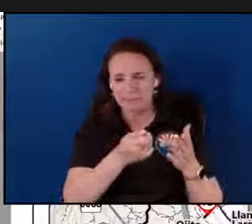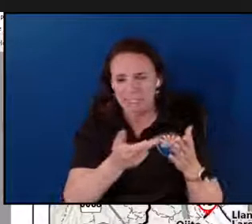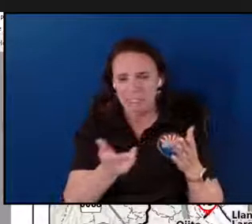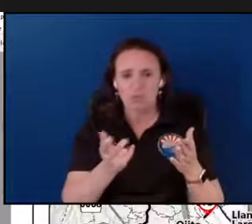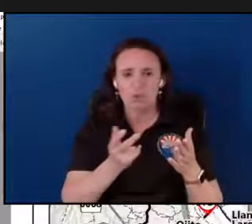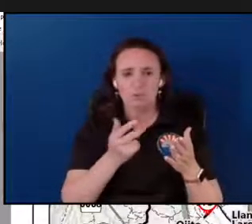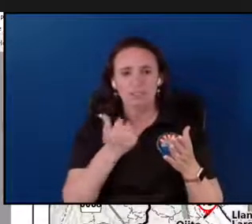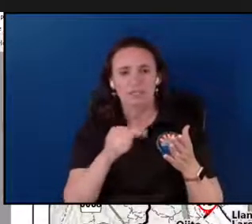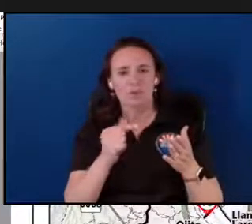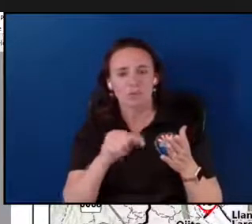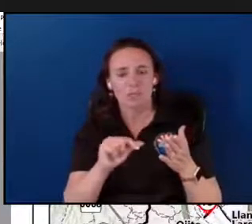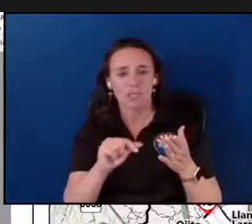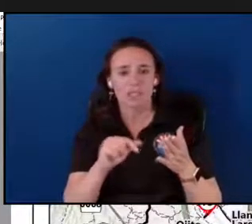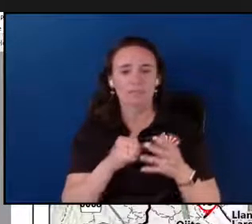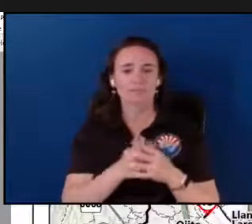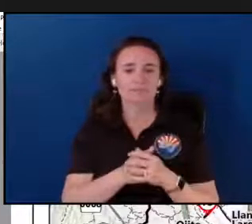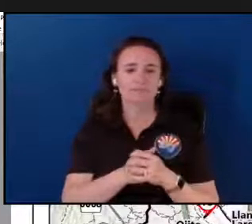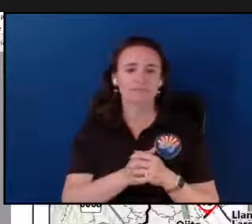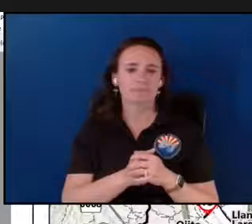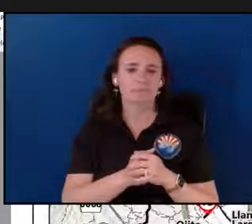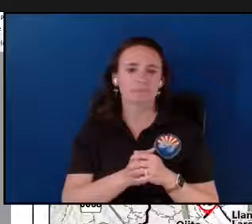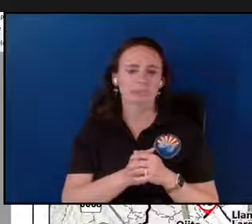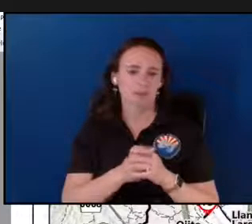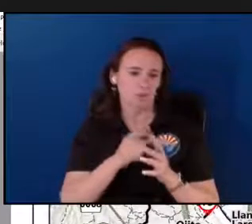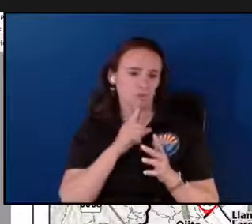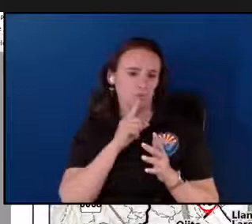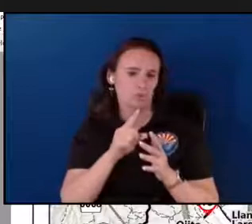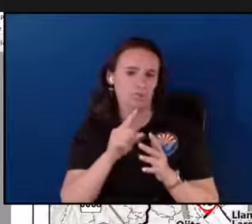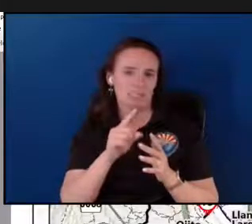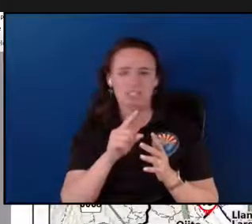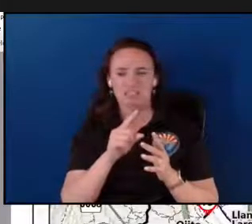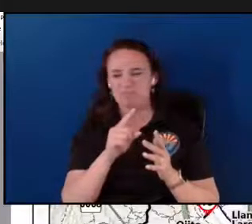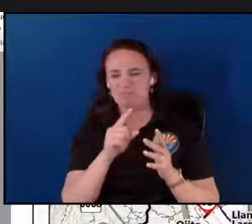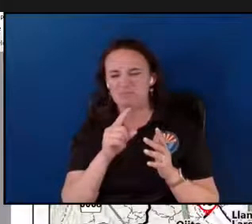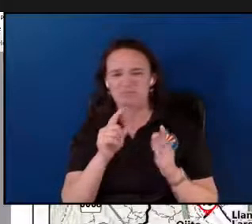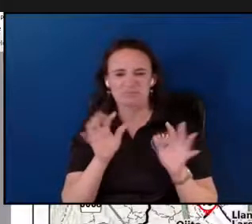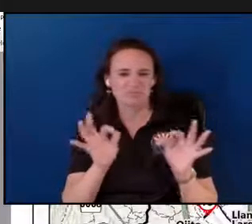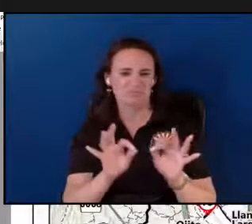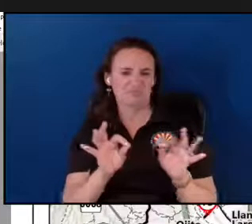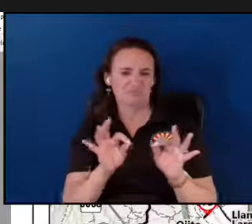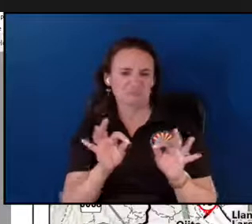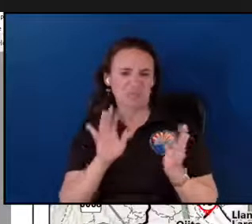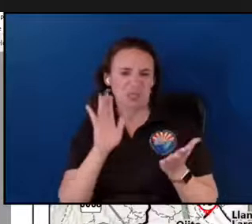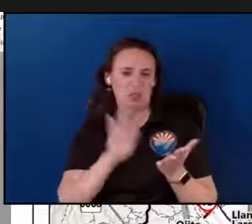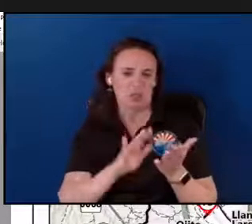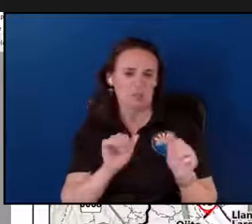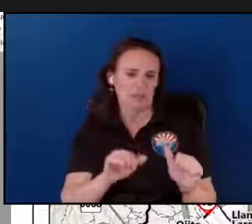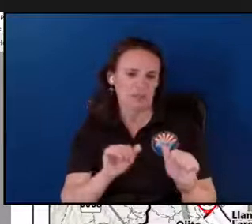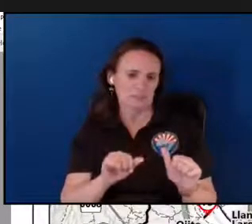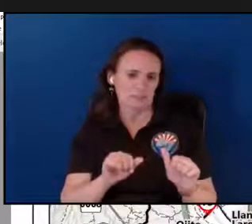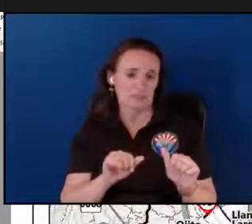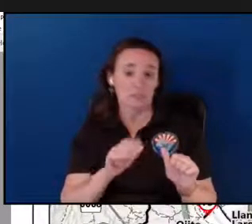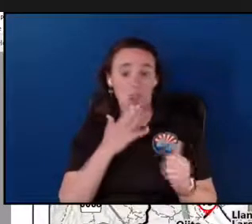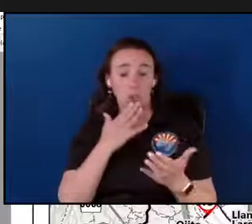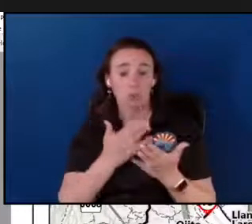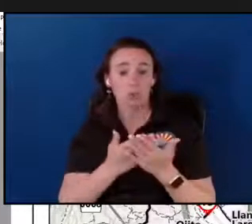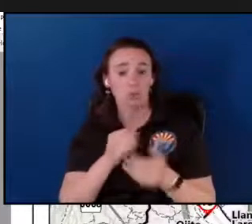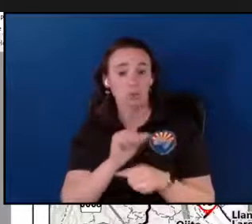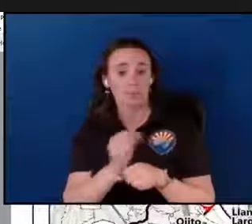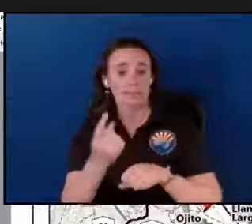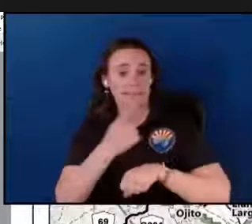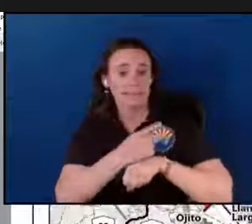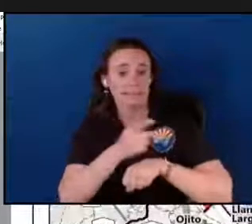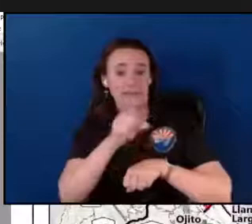come alive tomorrow, but that's a very low possibility. Once again, should be a very good work day for those folks,